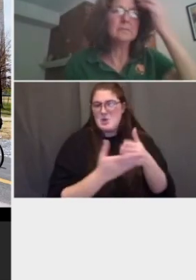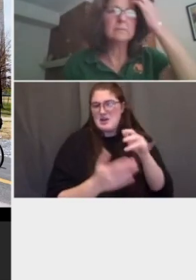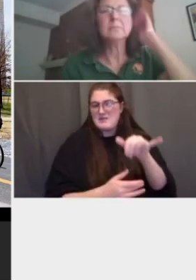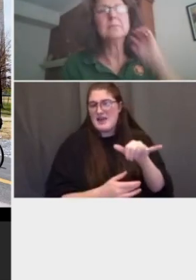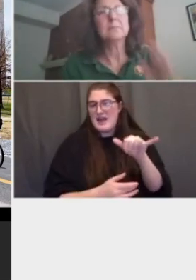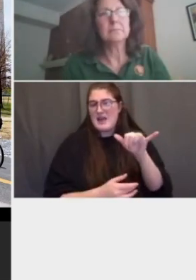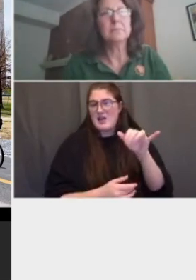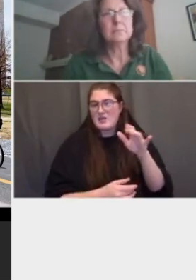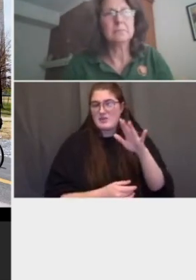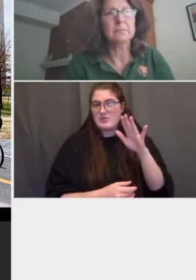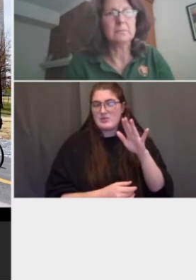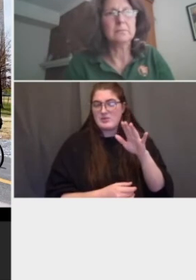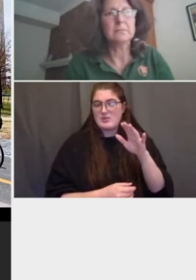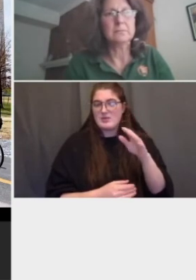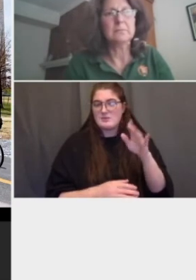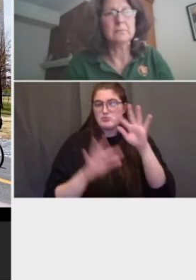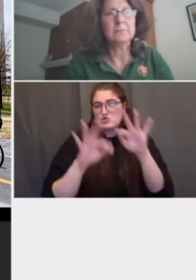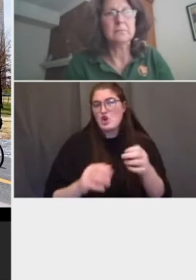will be cleared by the city?